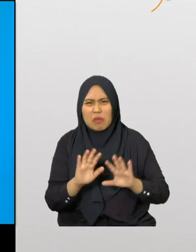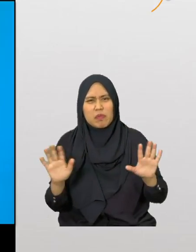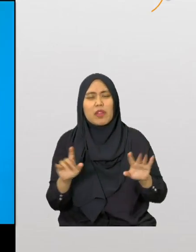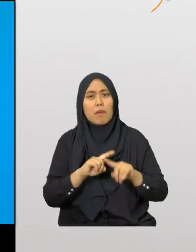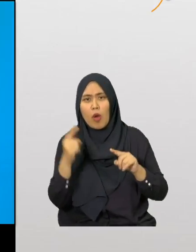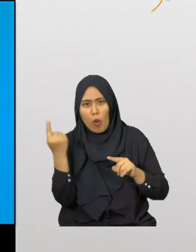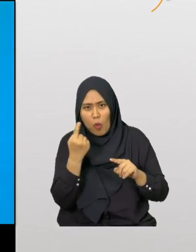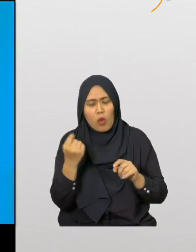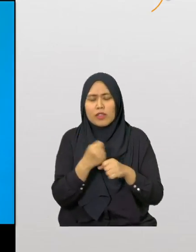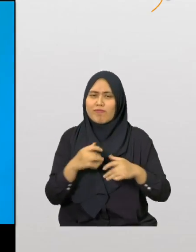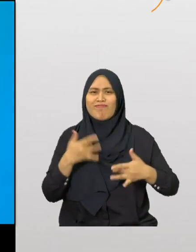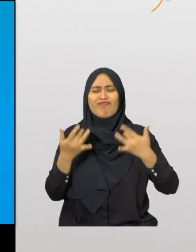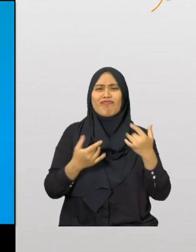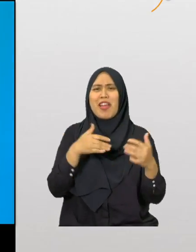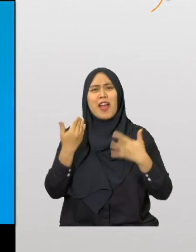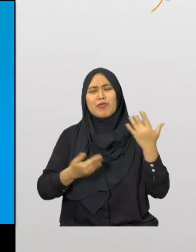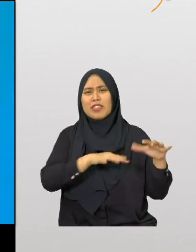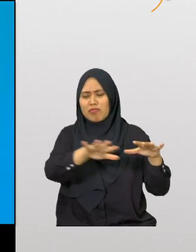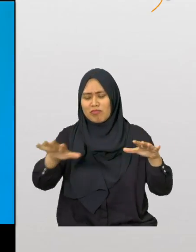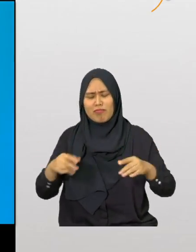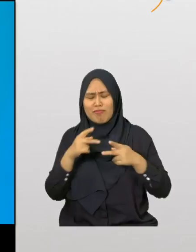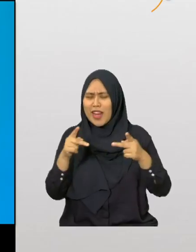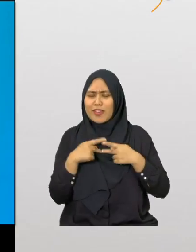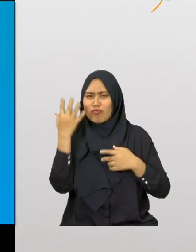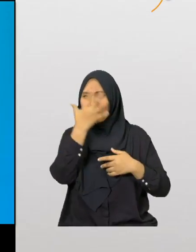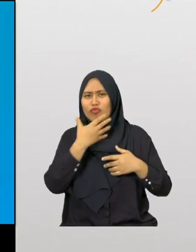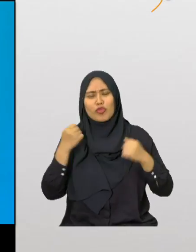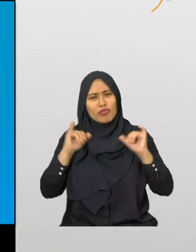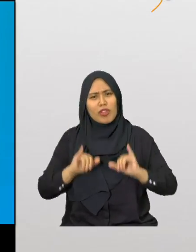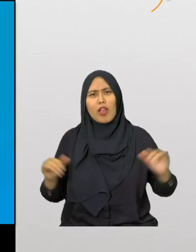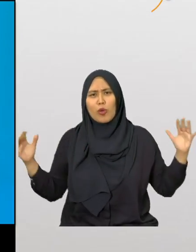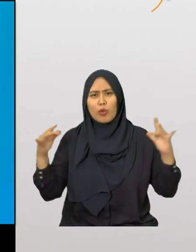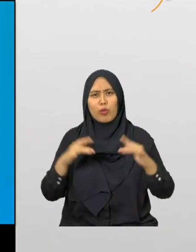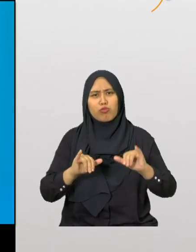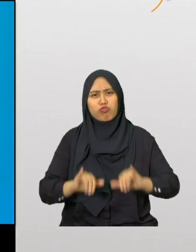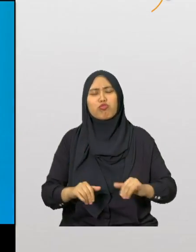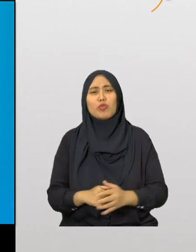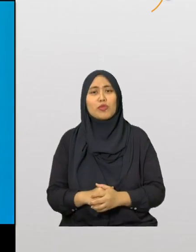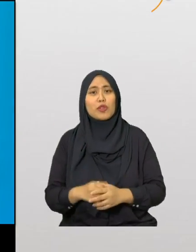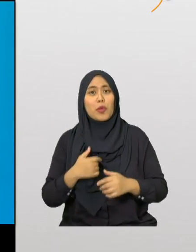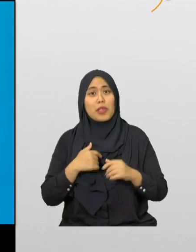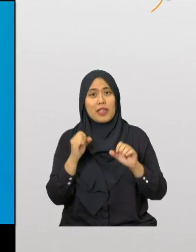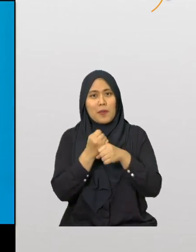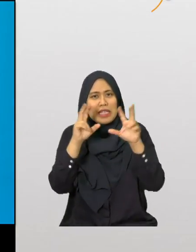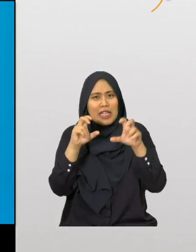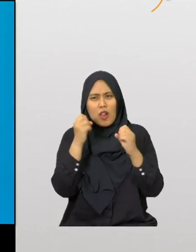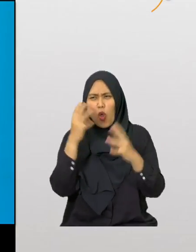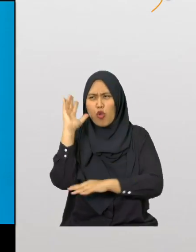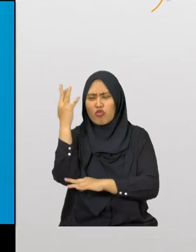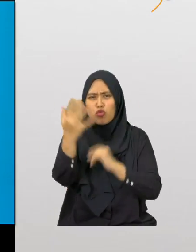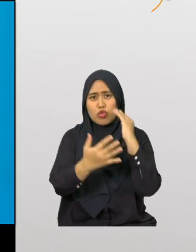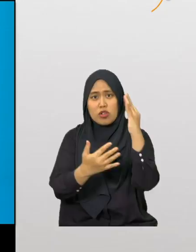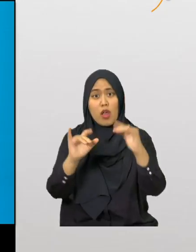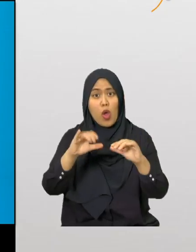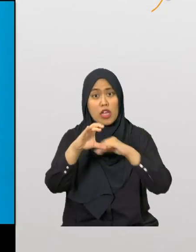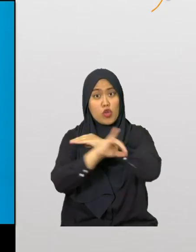it a vibrant and attractive place to live in. We are creating green corridors, expanding Changi Airport,